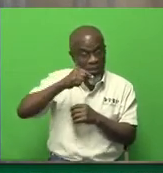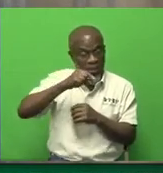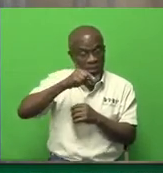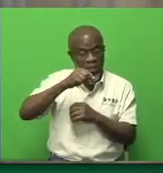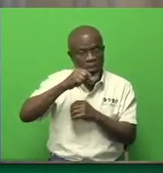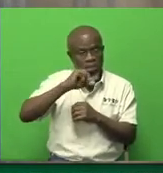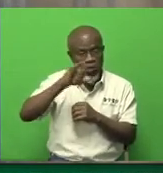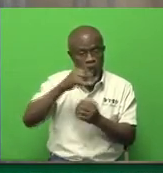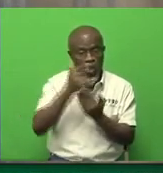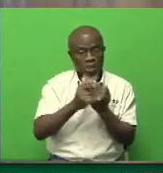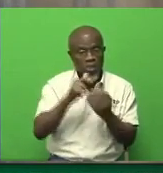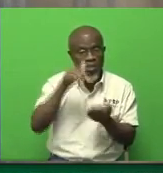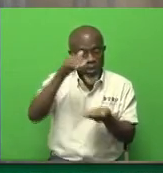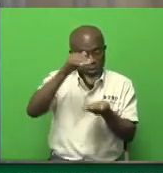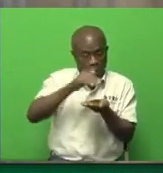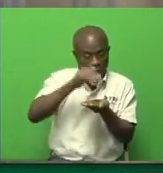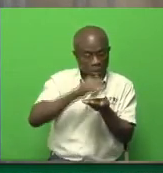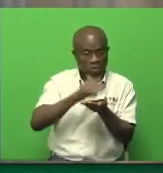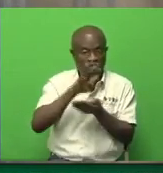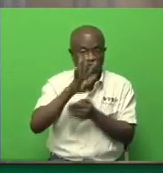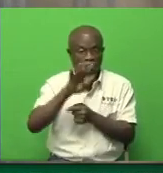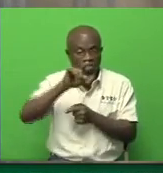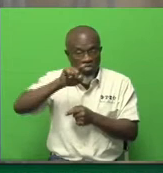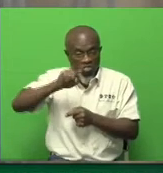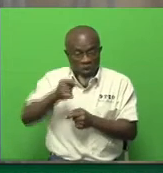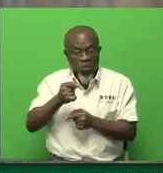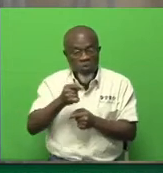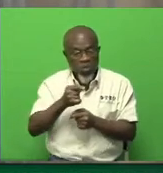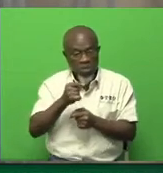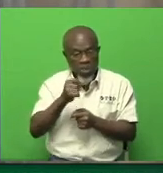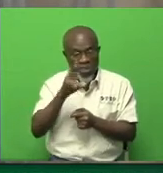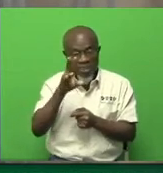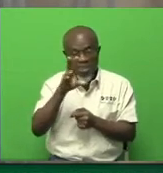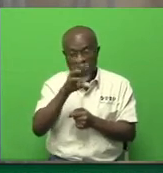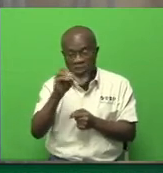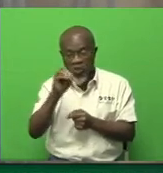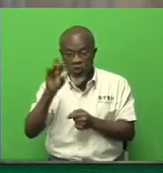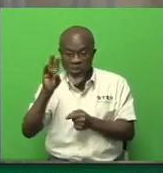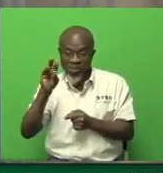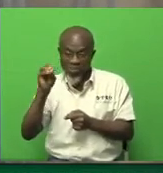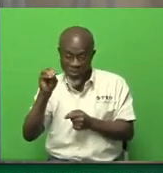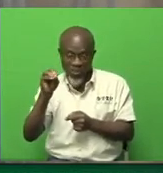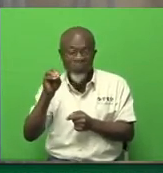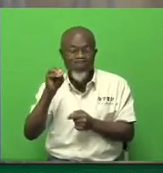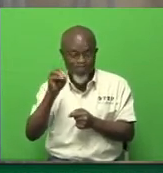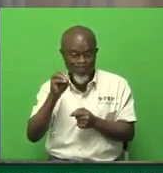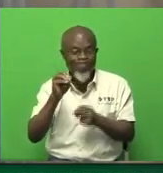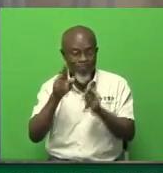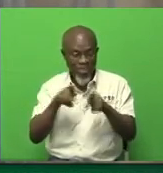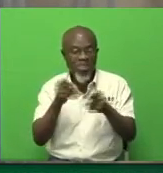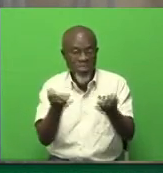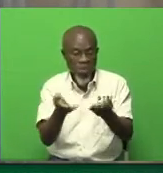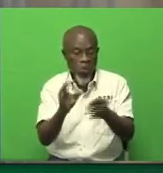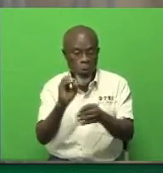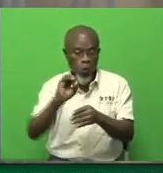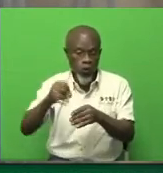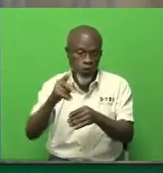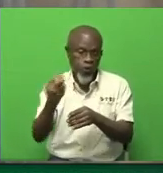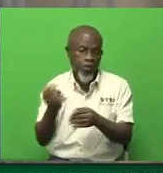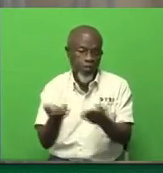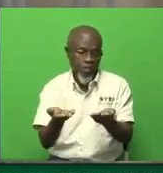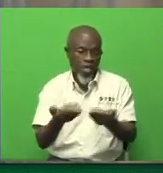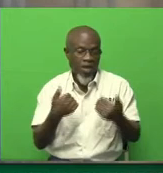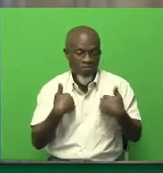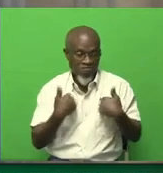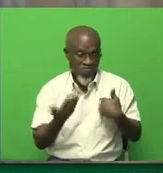they have been reduced to 4070 active trainees participating then when we look at the